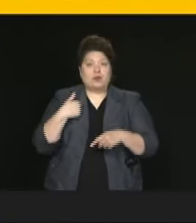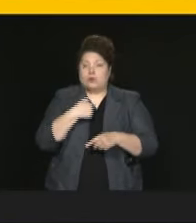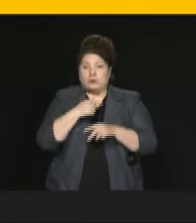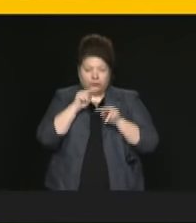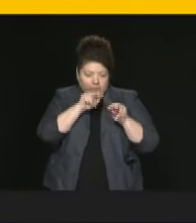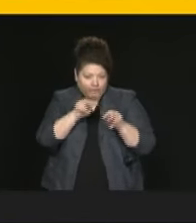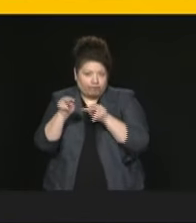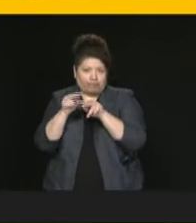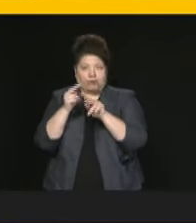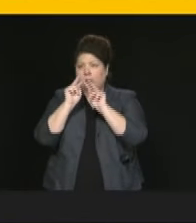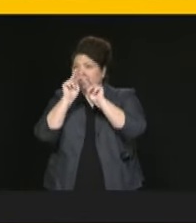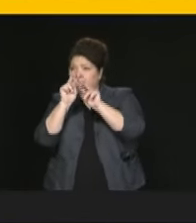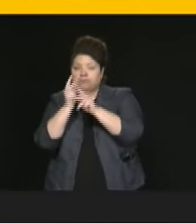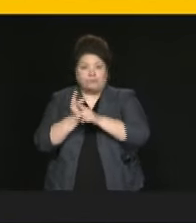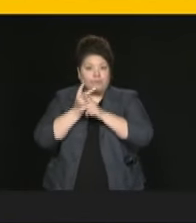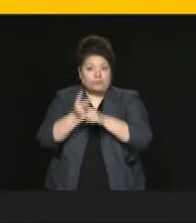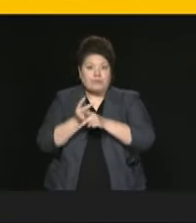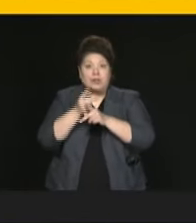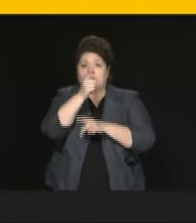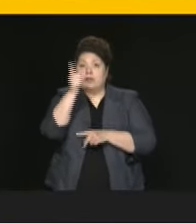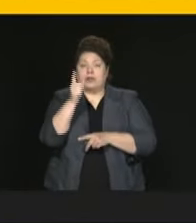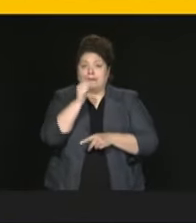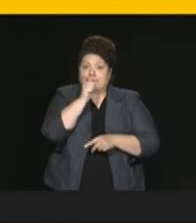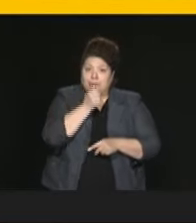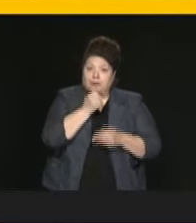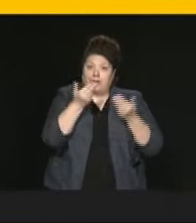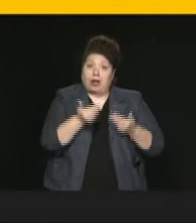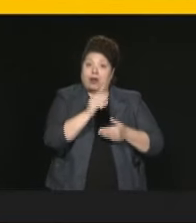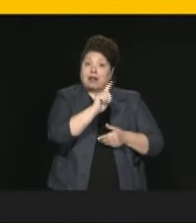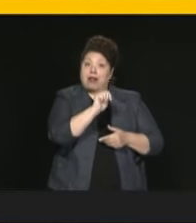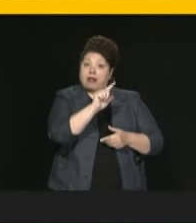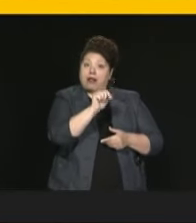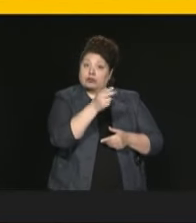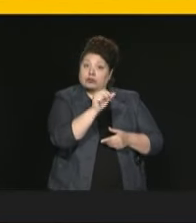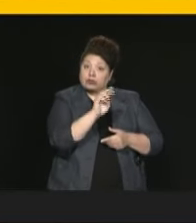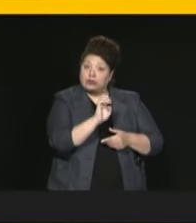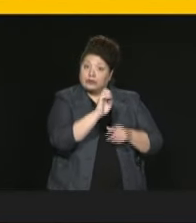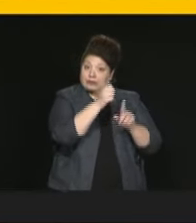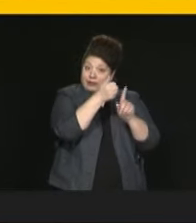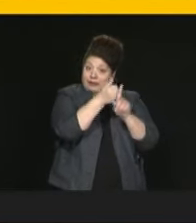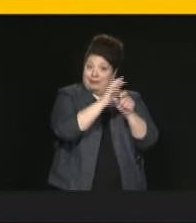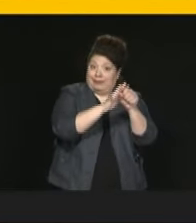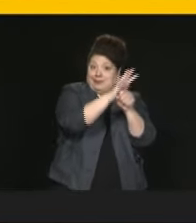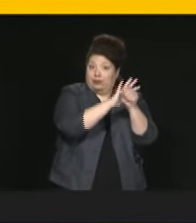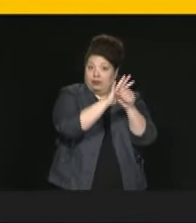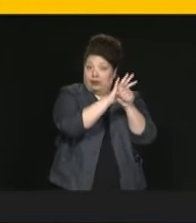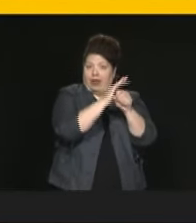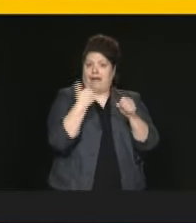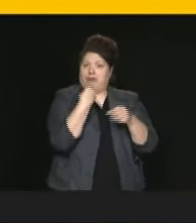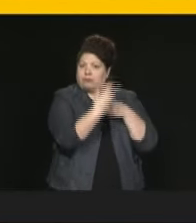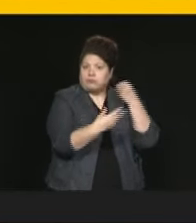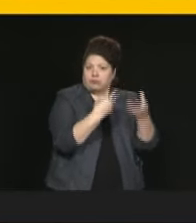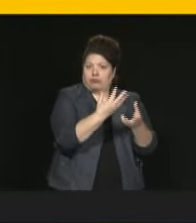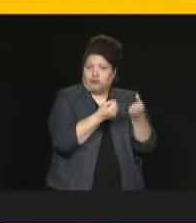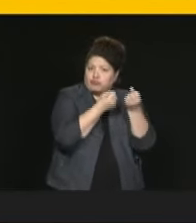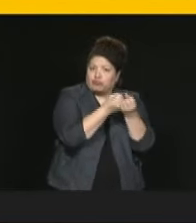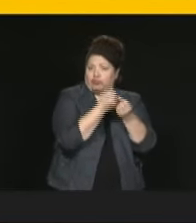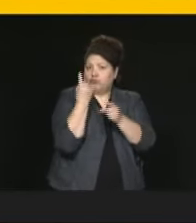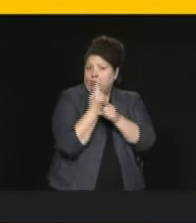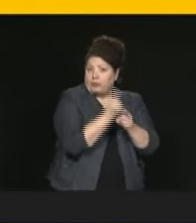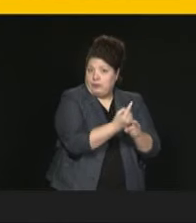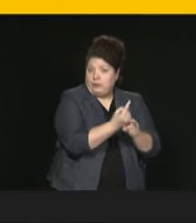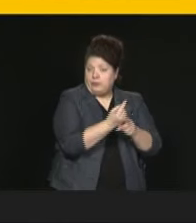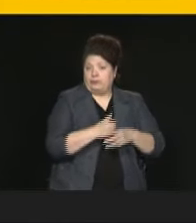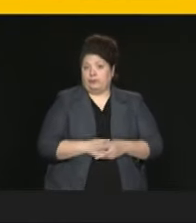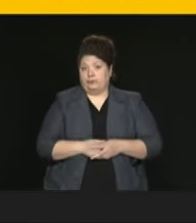the Lalosh area and in Lalosh are properly served. This is what we've been working on. Across the country, we continue to work in